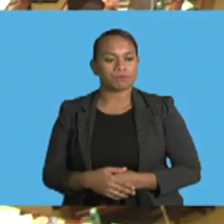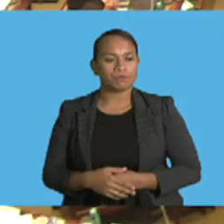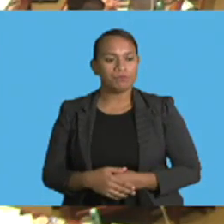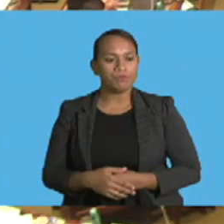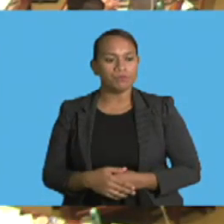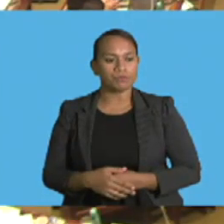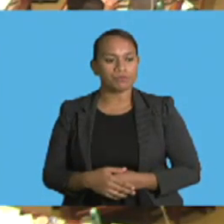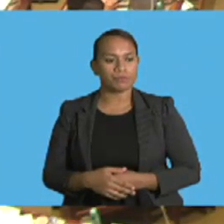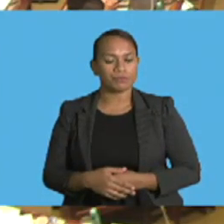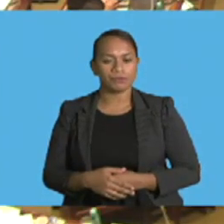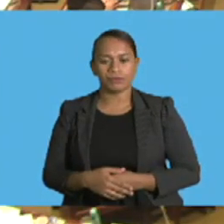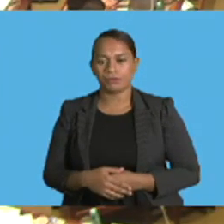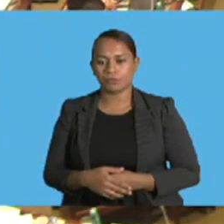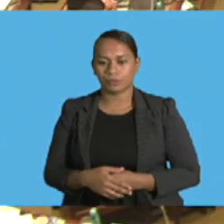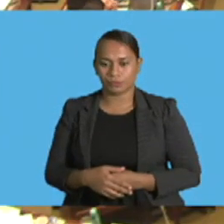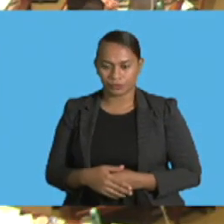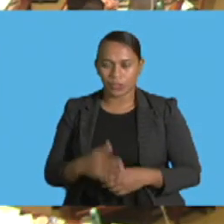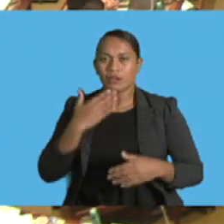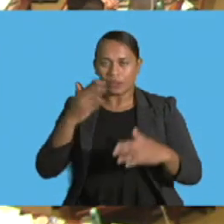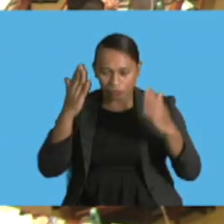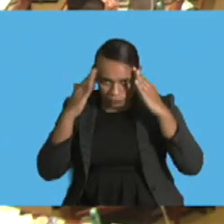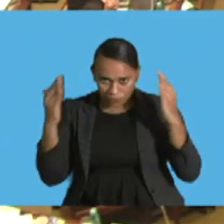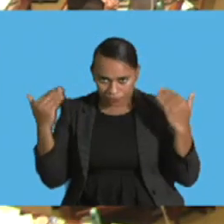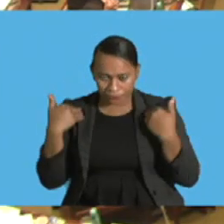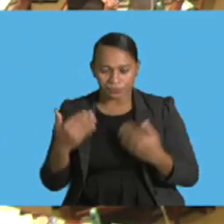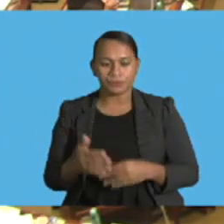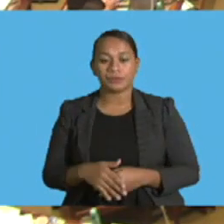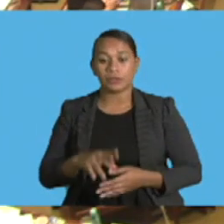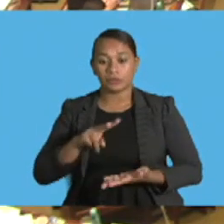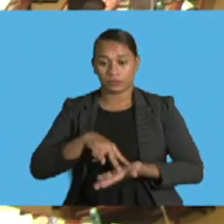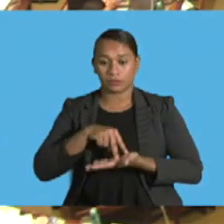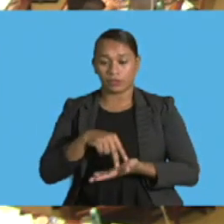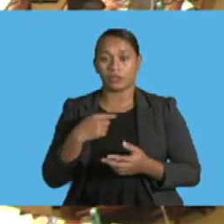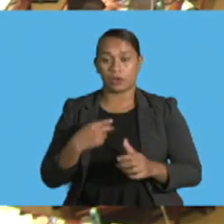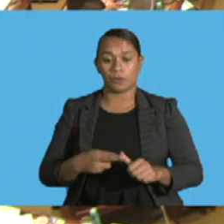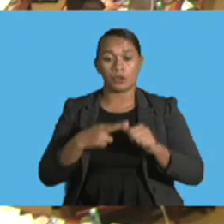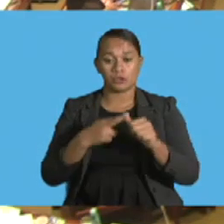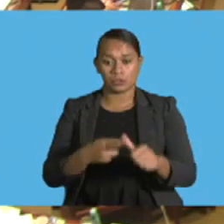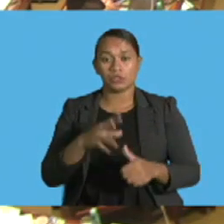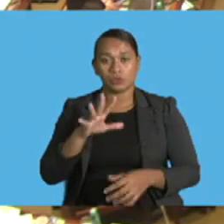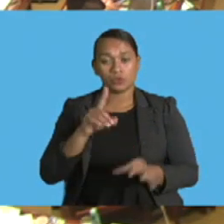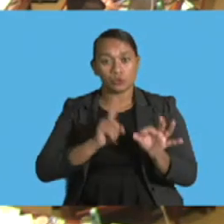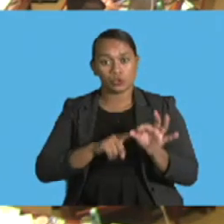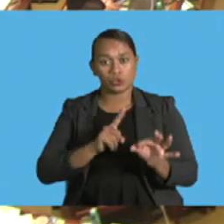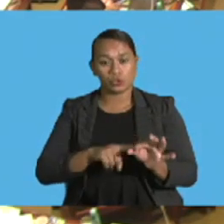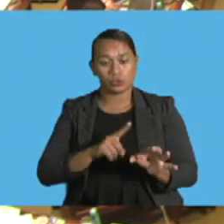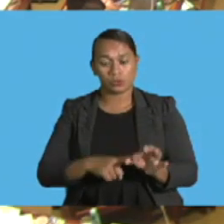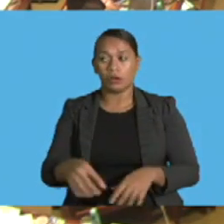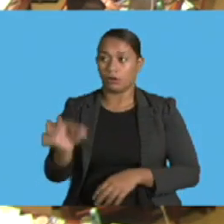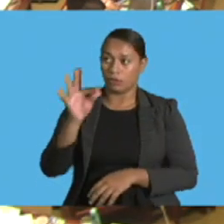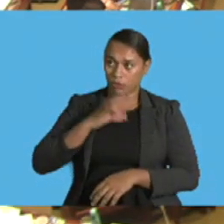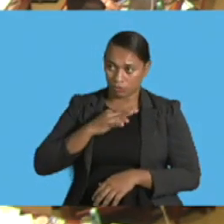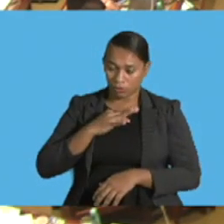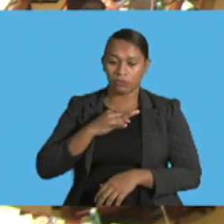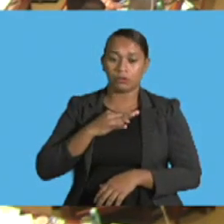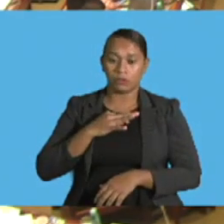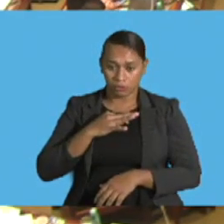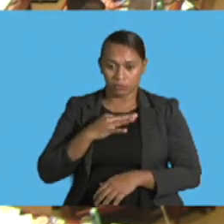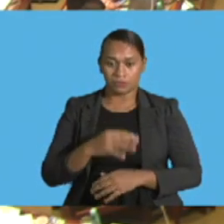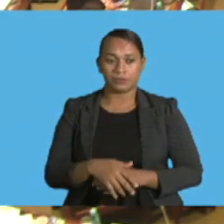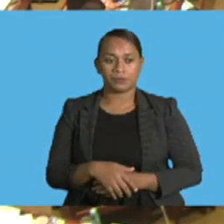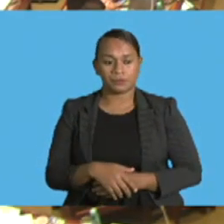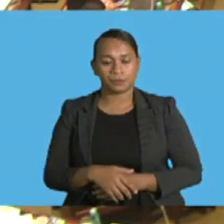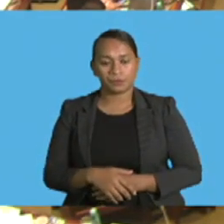Thank you, Mr. Speaker. Mr. Speaker, I rise to respond to the question being raised by Honorable Inosi Kurundrani.